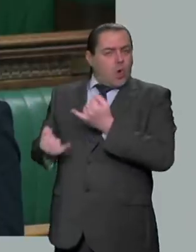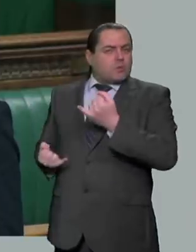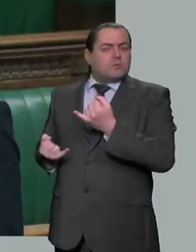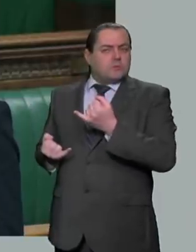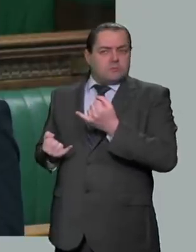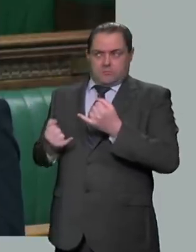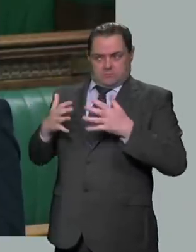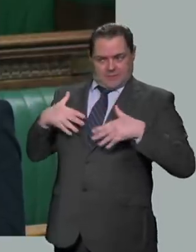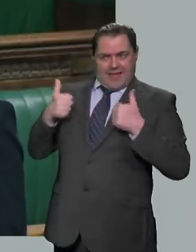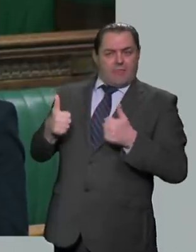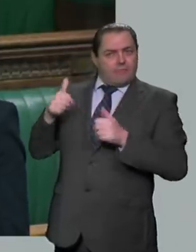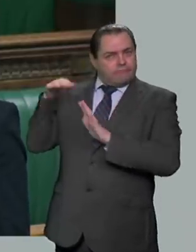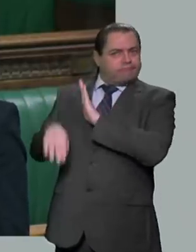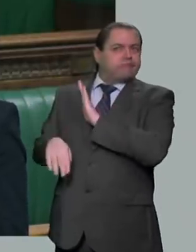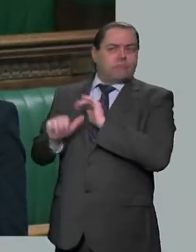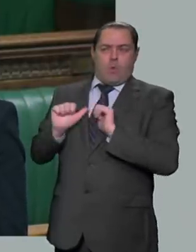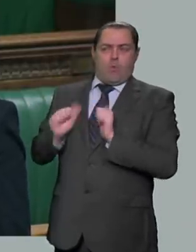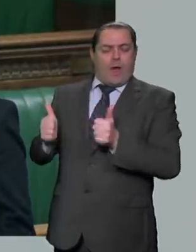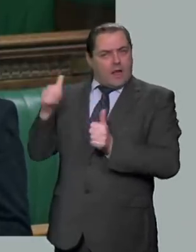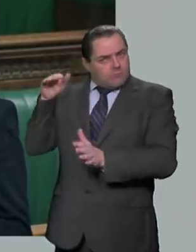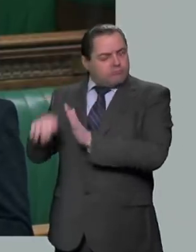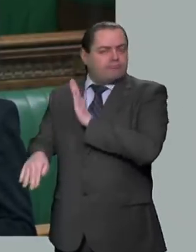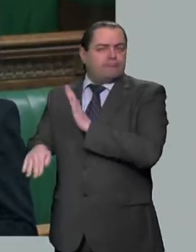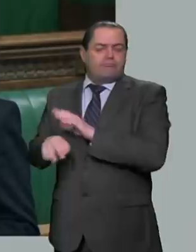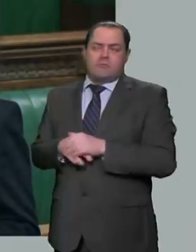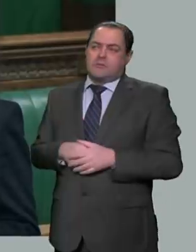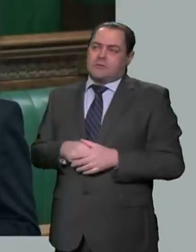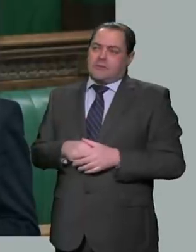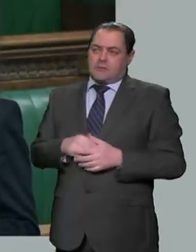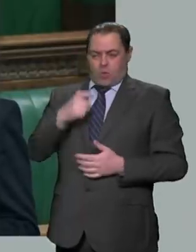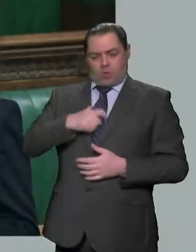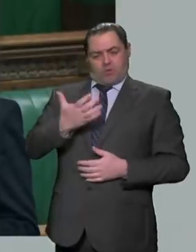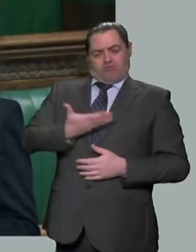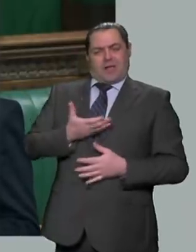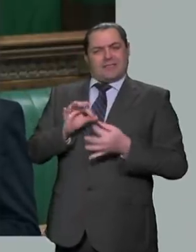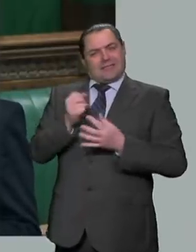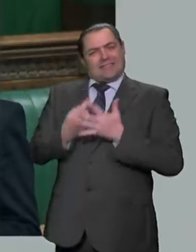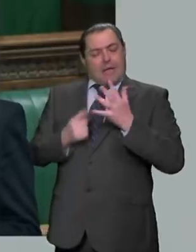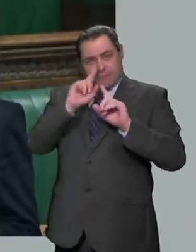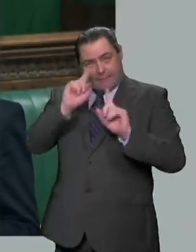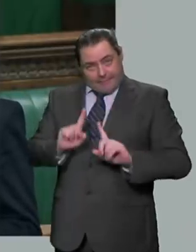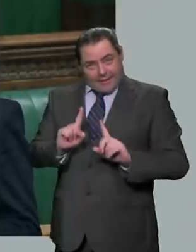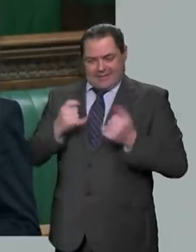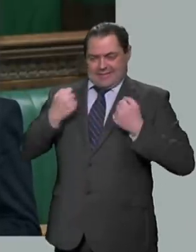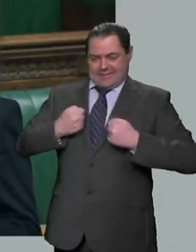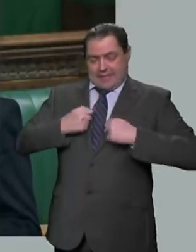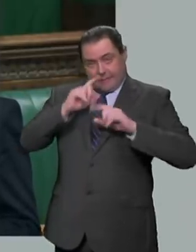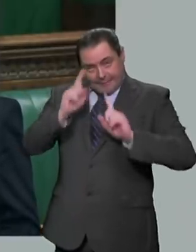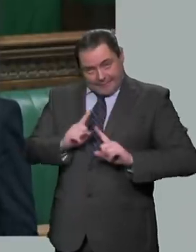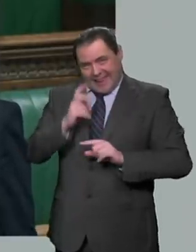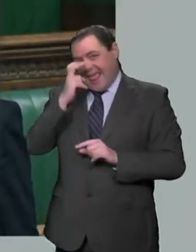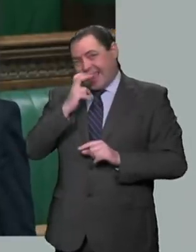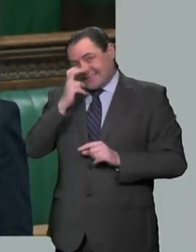well-being. Does he agree with me that the human rights of disabled people, sick people, and the